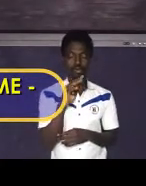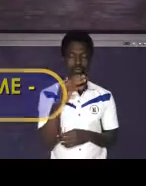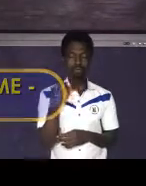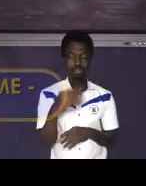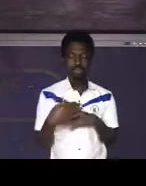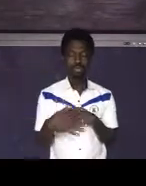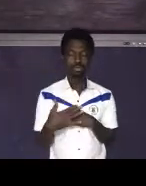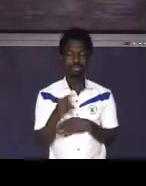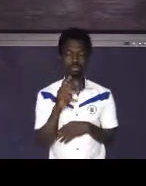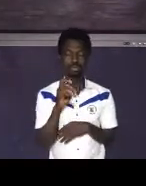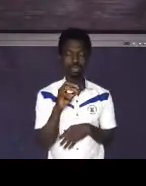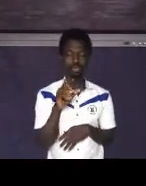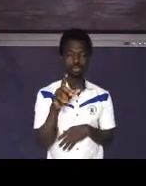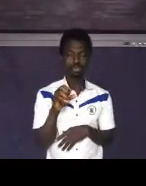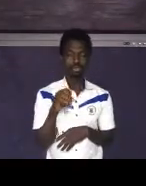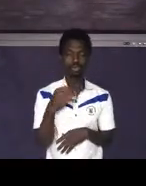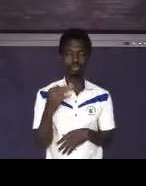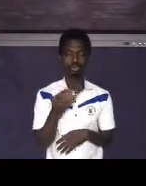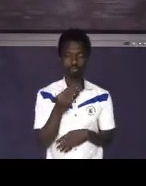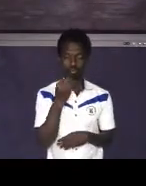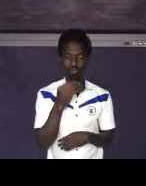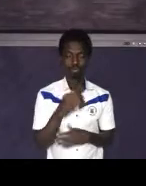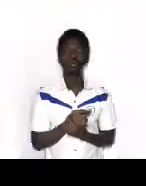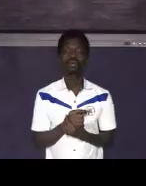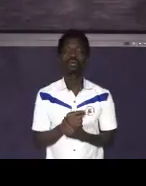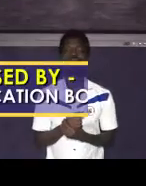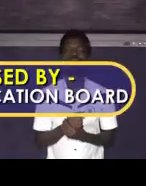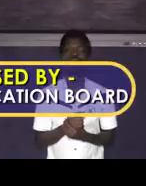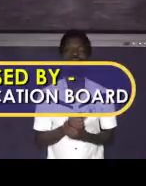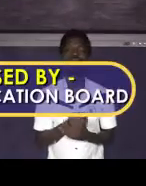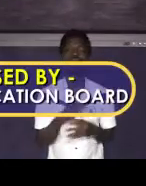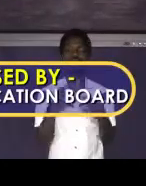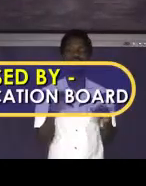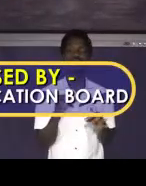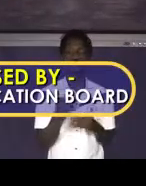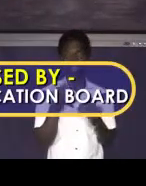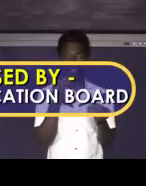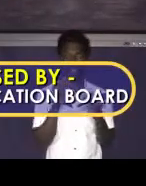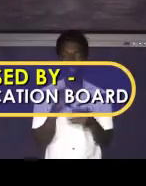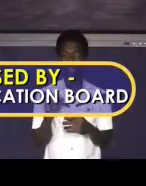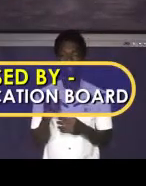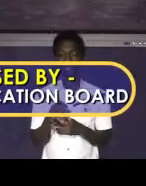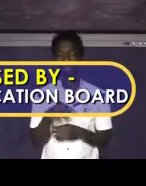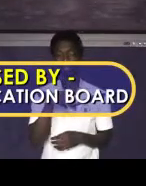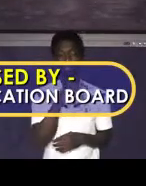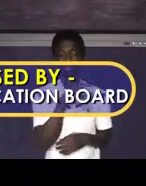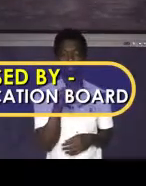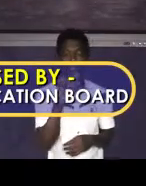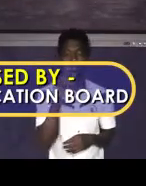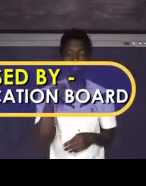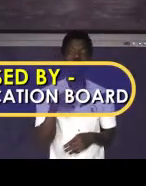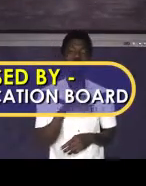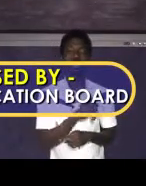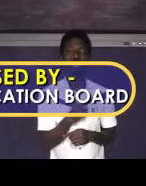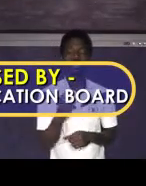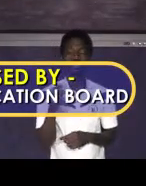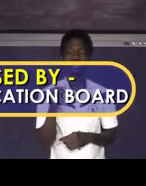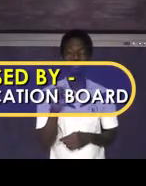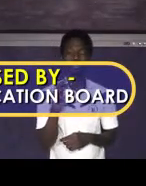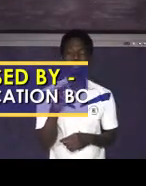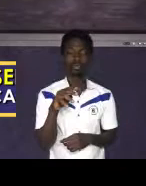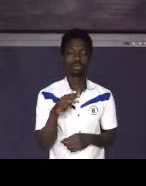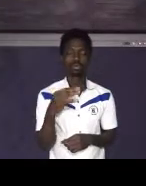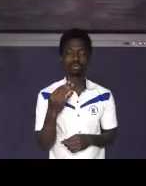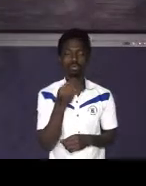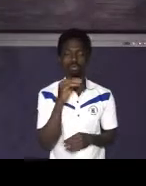of bread, a morsel of food. Whenever you finish eating, pick up any crumb of